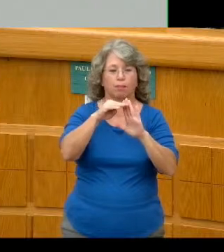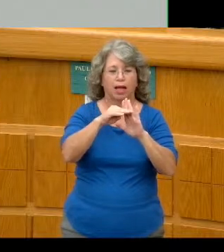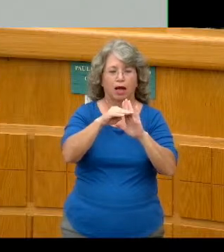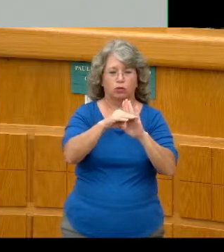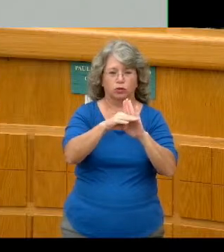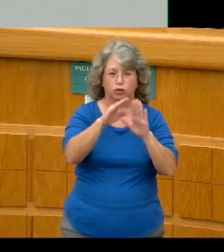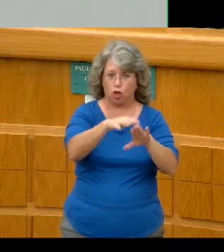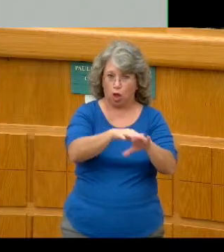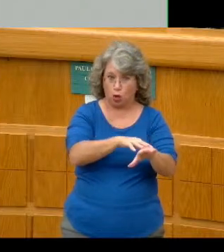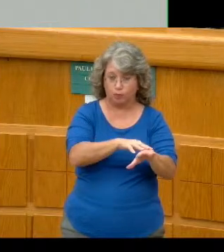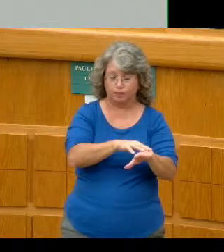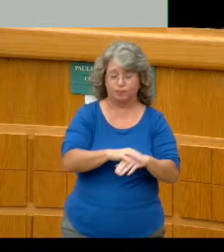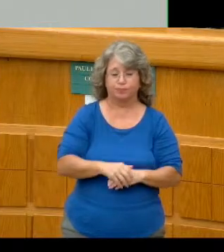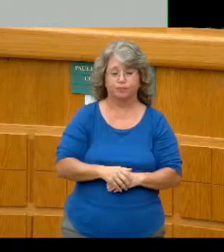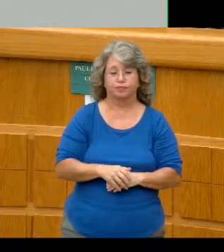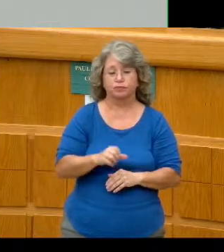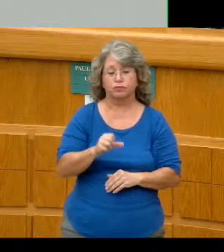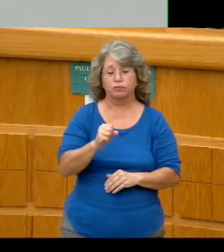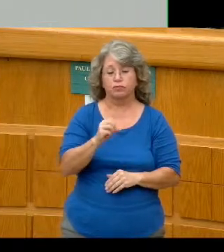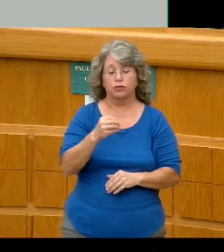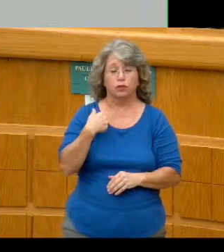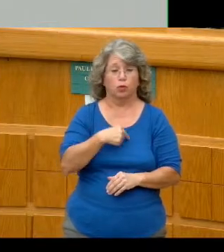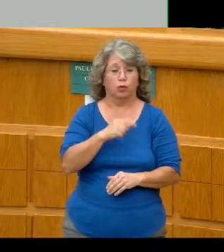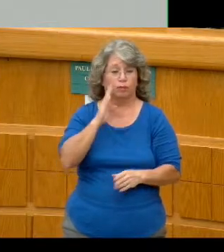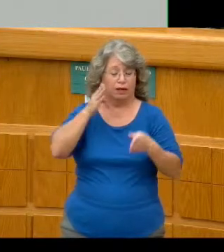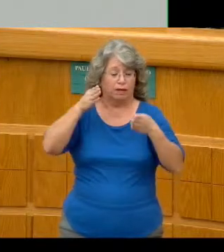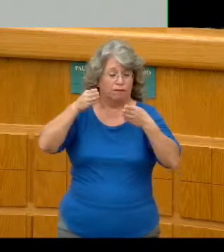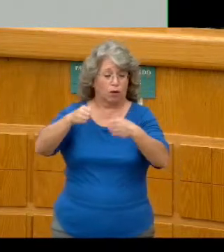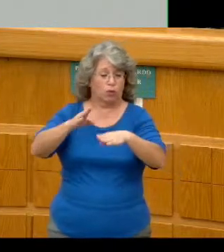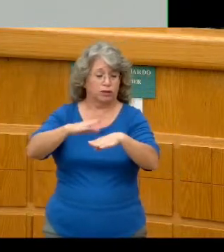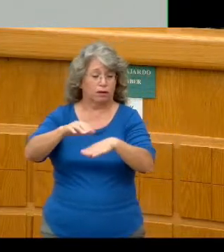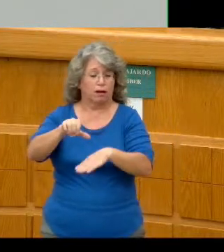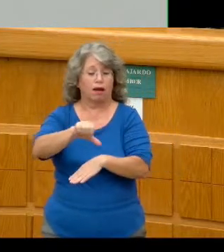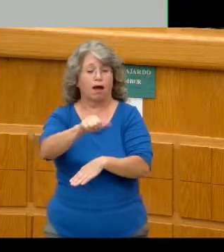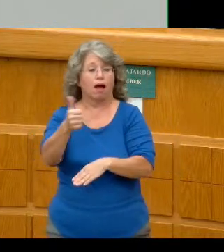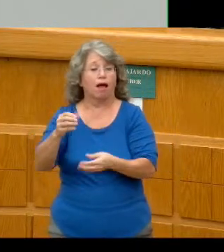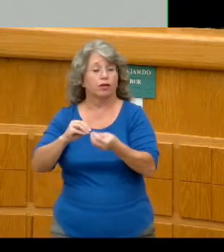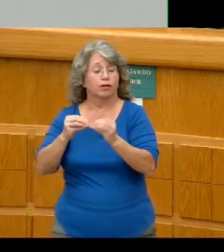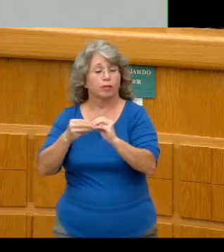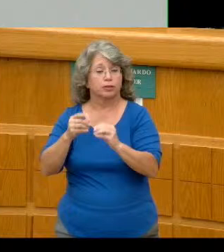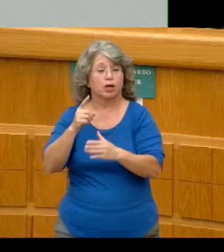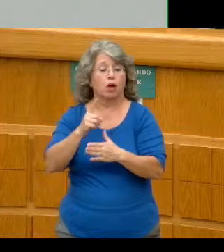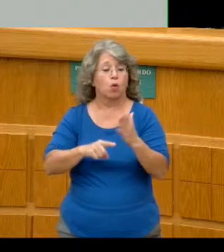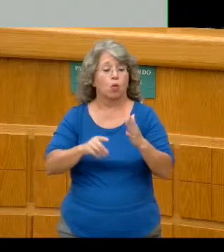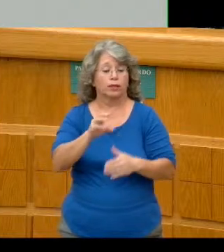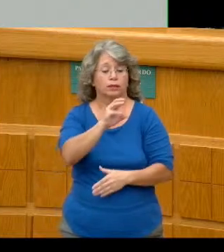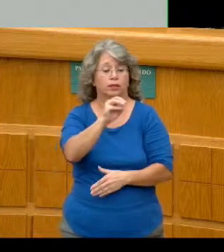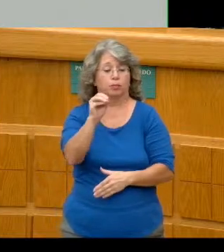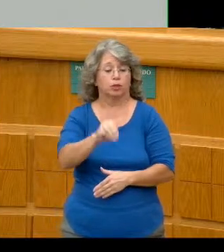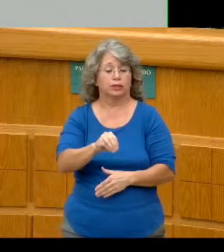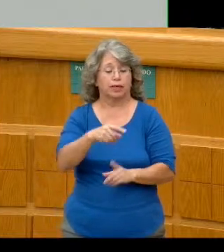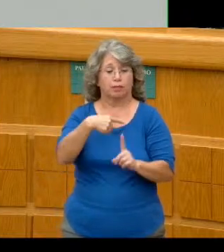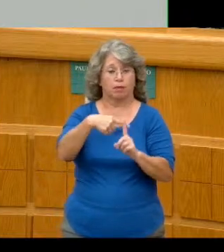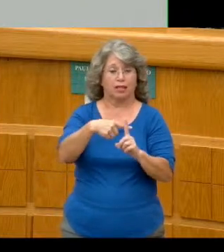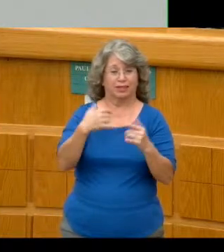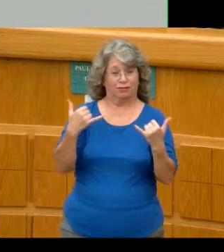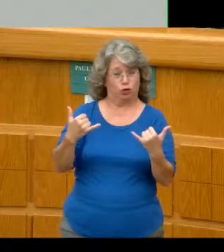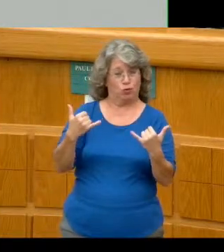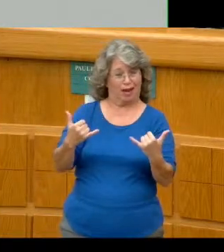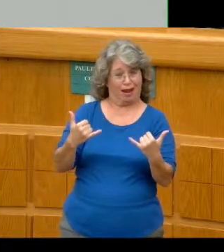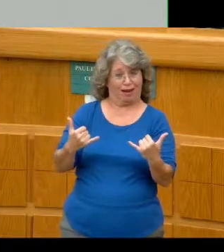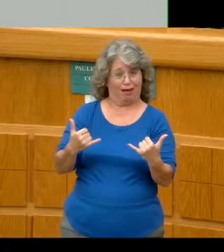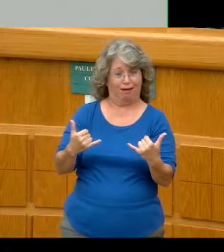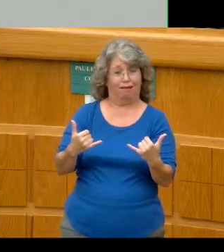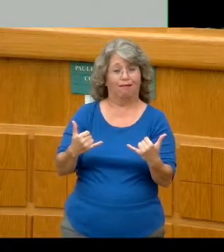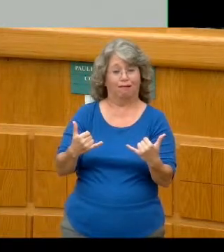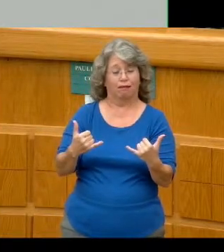same reason, we've been focusing on these other numbers that we estimate what's the percent positives today. And right now we're estimating that